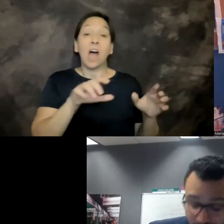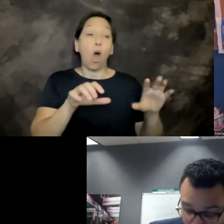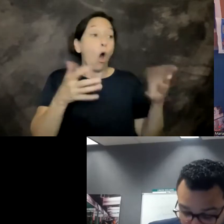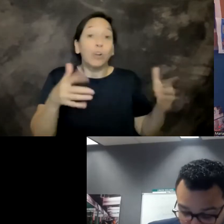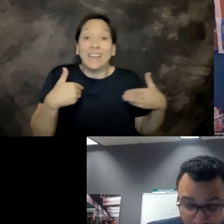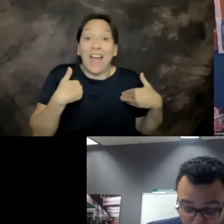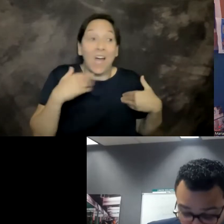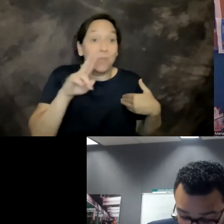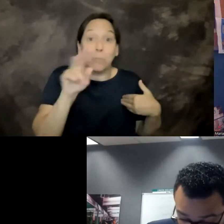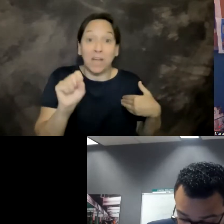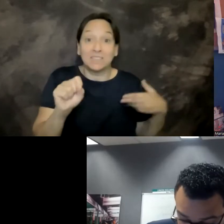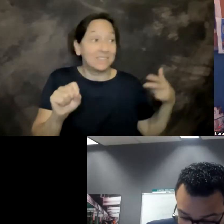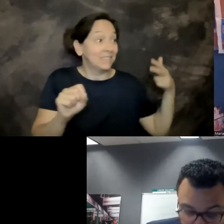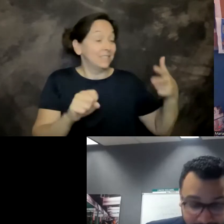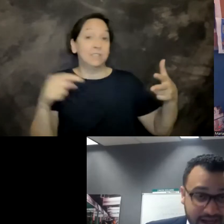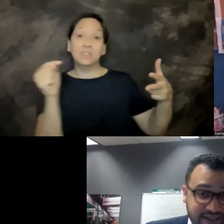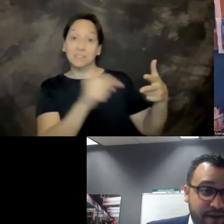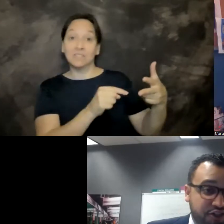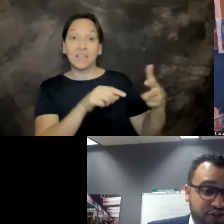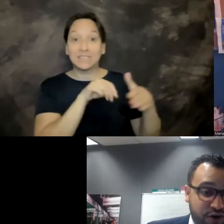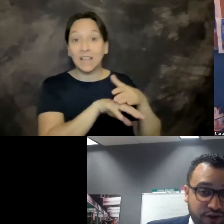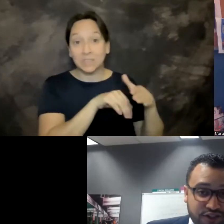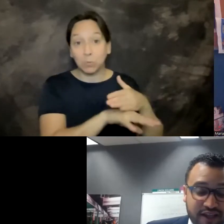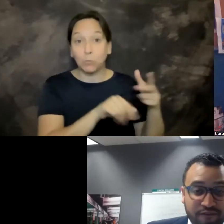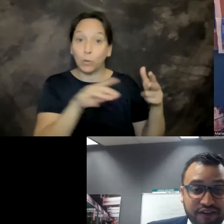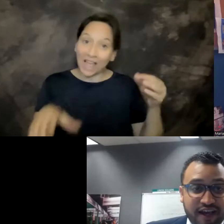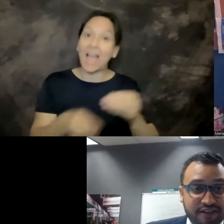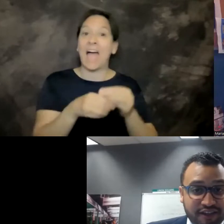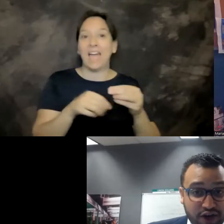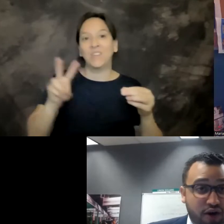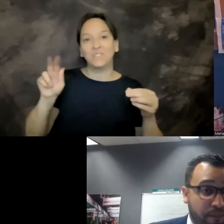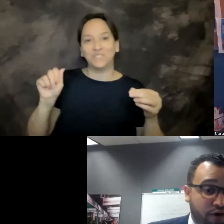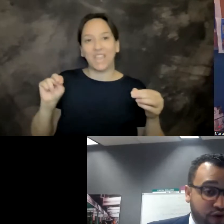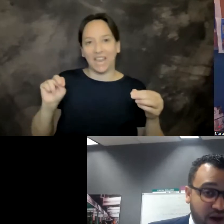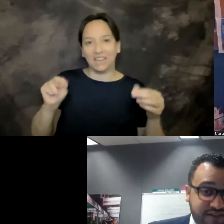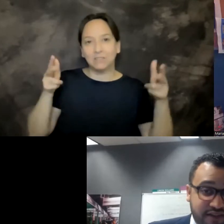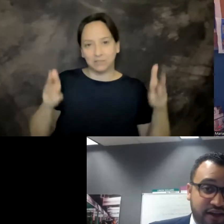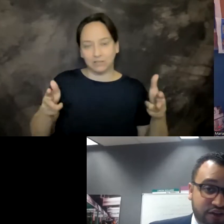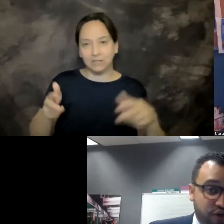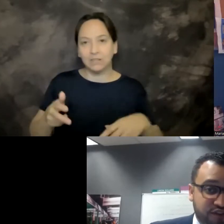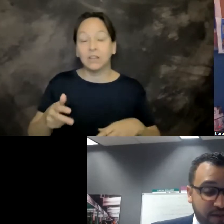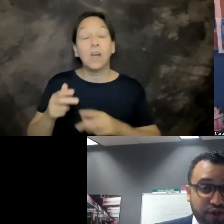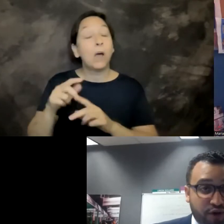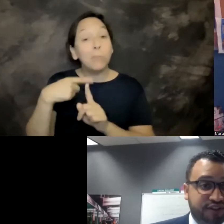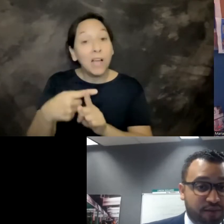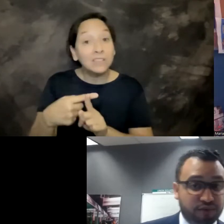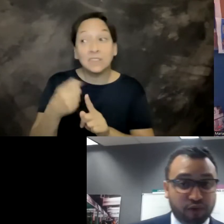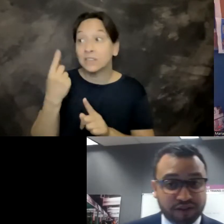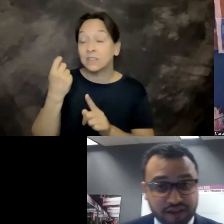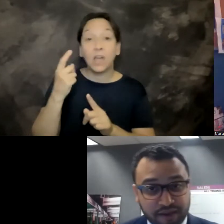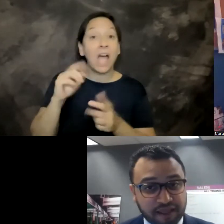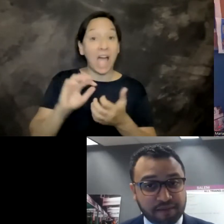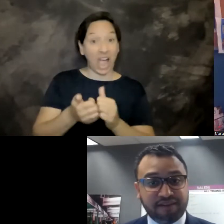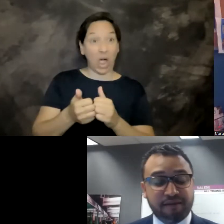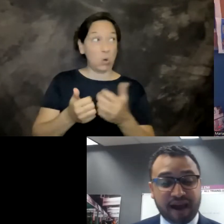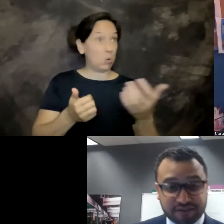throughout the diversion route. And as I mentioned earlier, just to emphasize, they're upon request. So simply go to one of